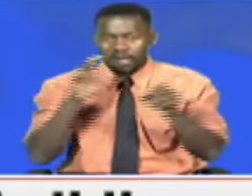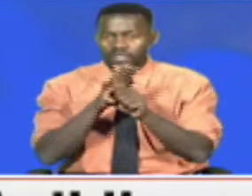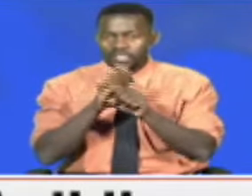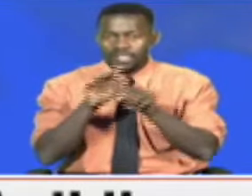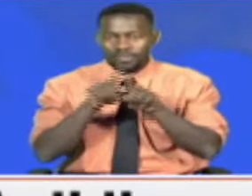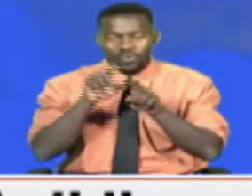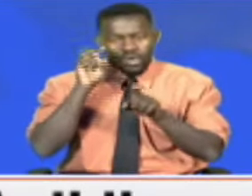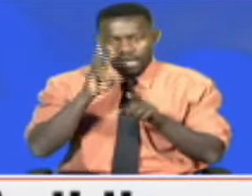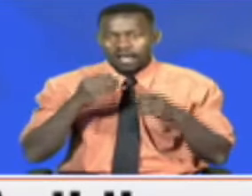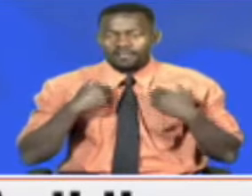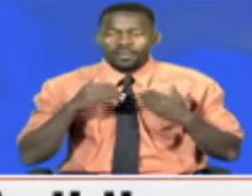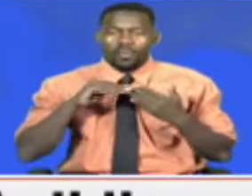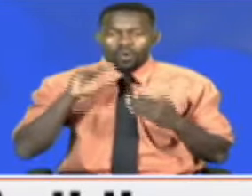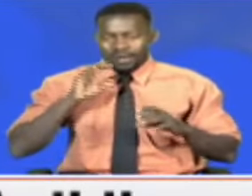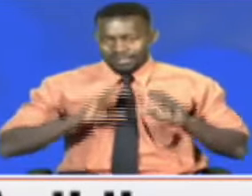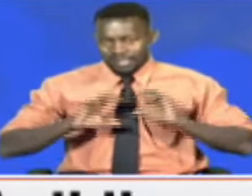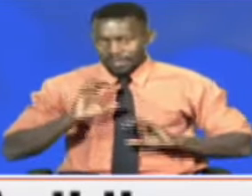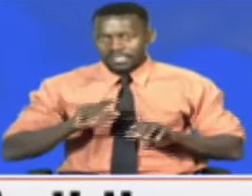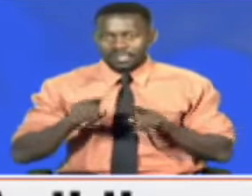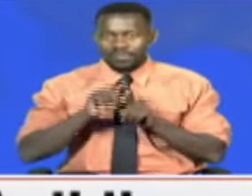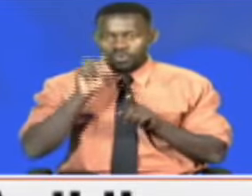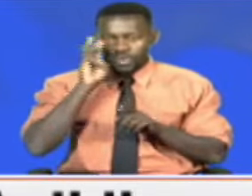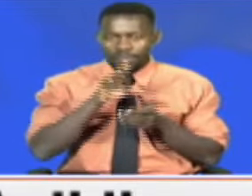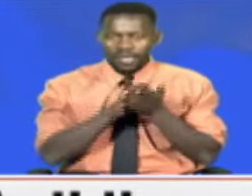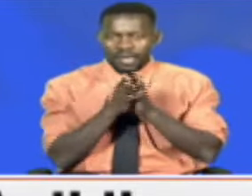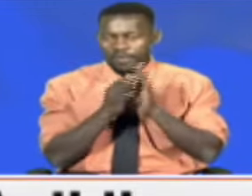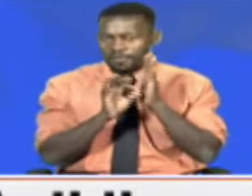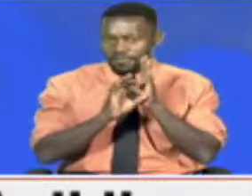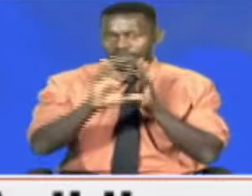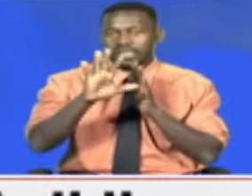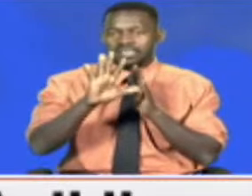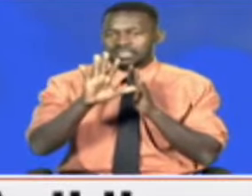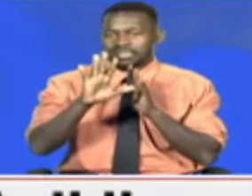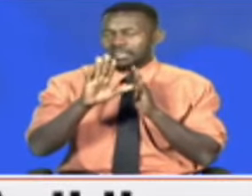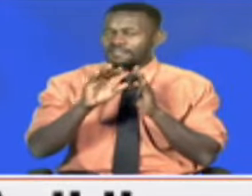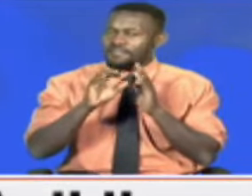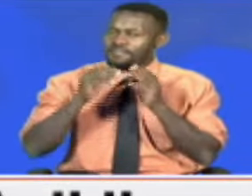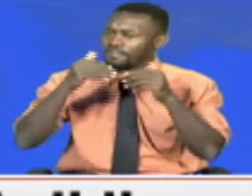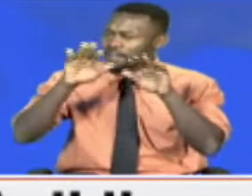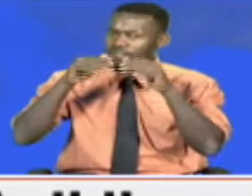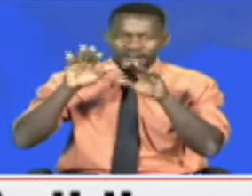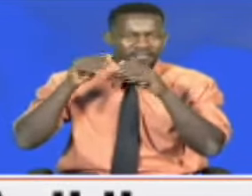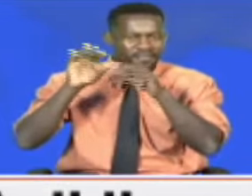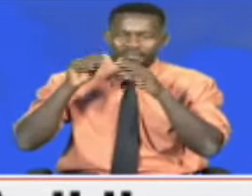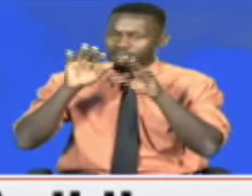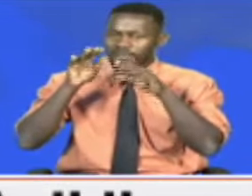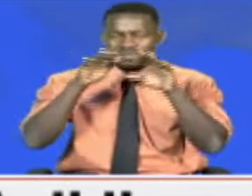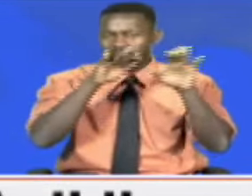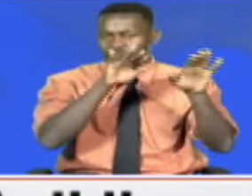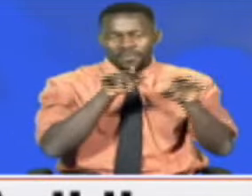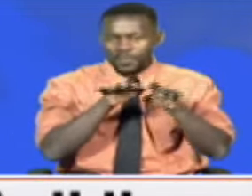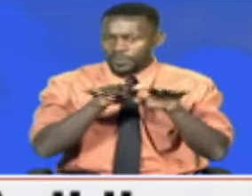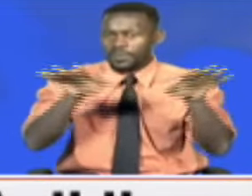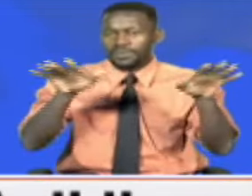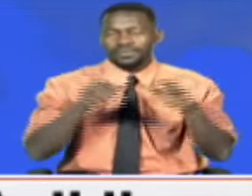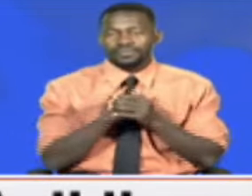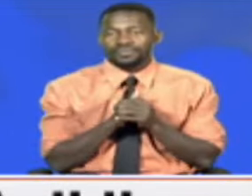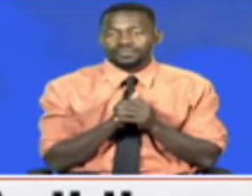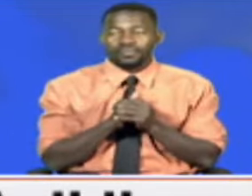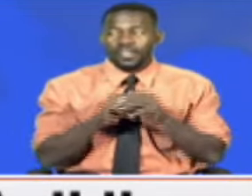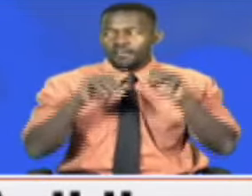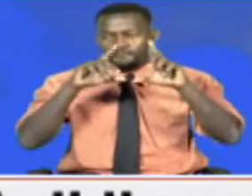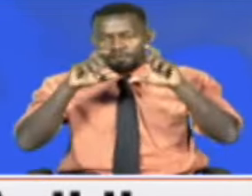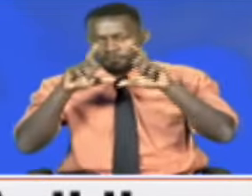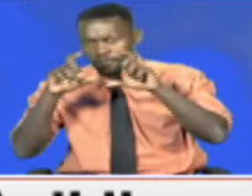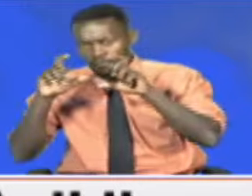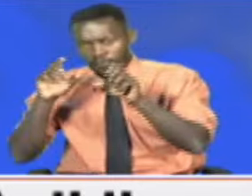go outside, we'll be able even to be known outside beyond Eldoret and beyond the country. Thank you. Pita zetu katika baadhi ya mikahawa